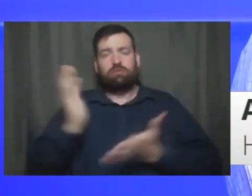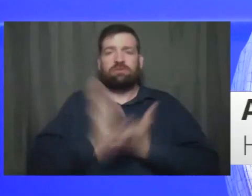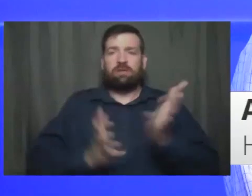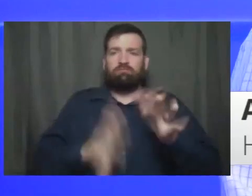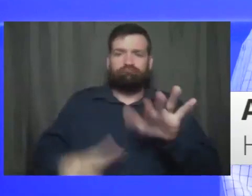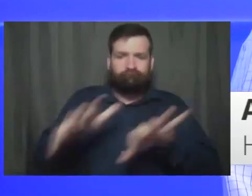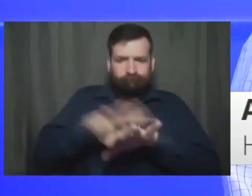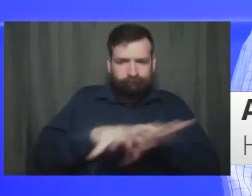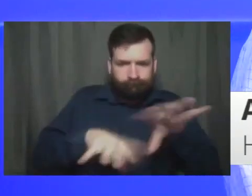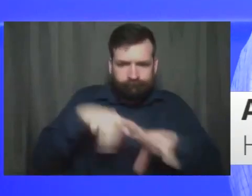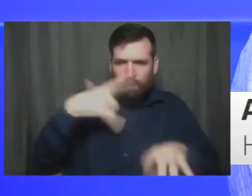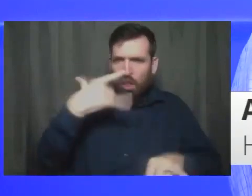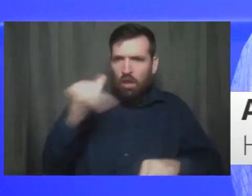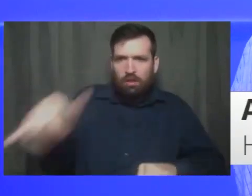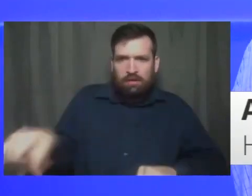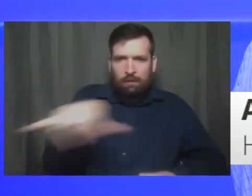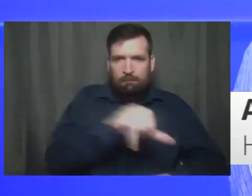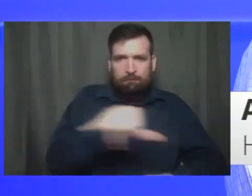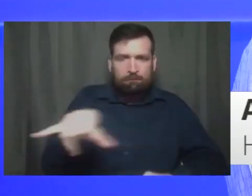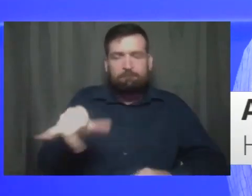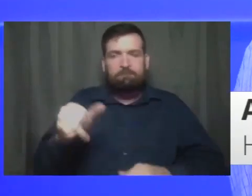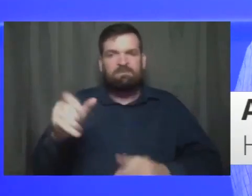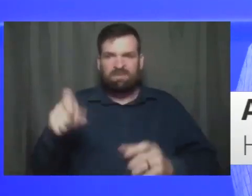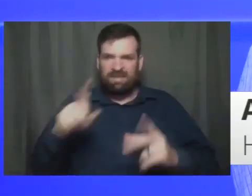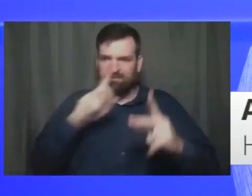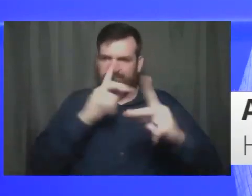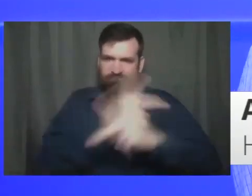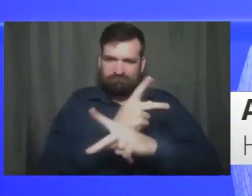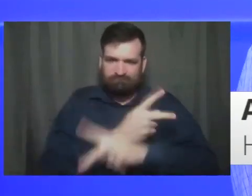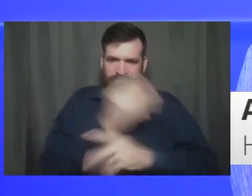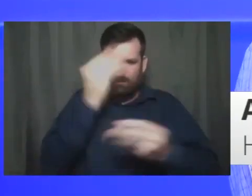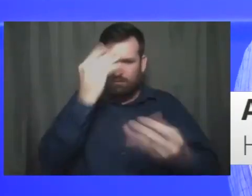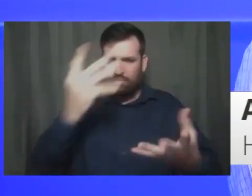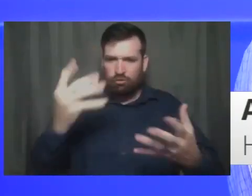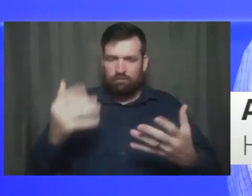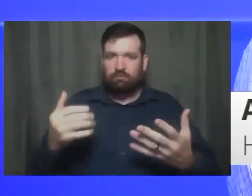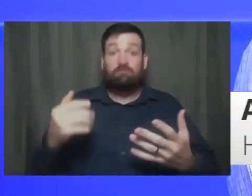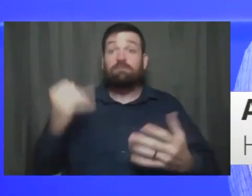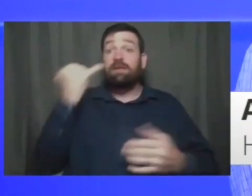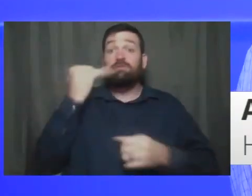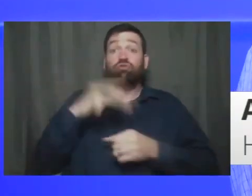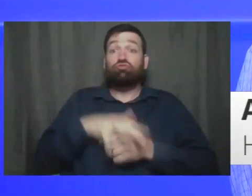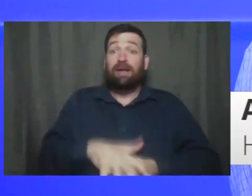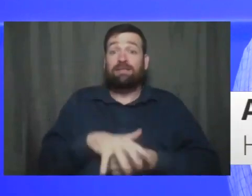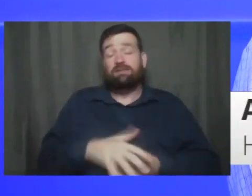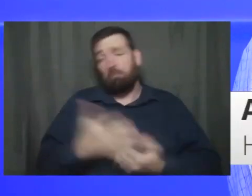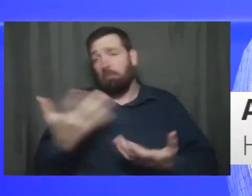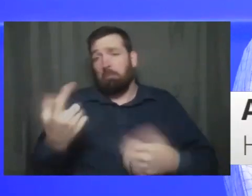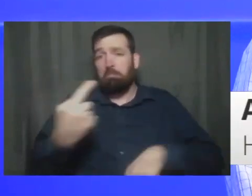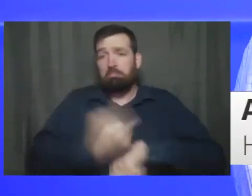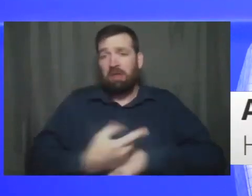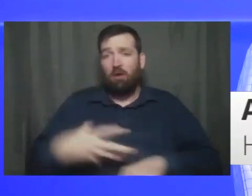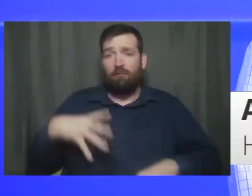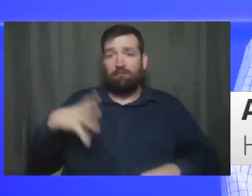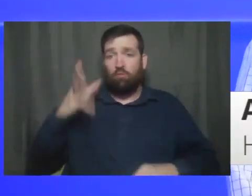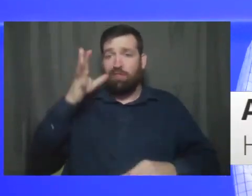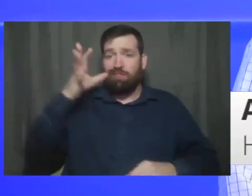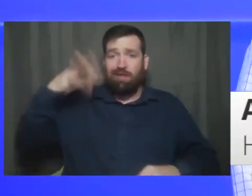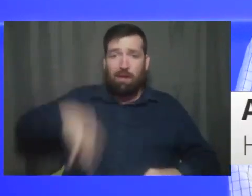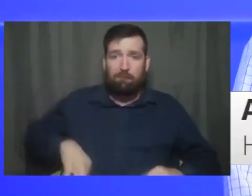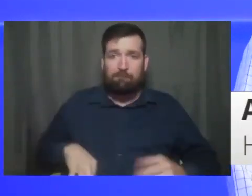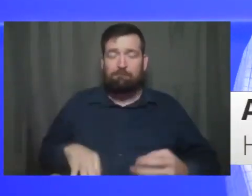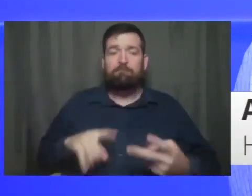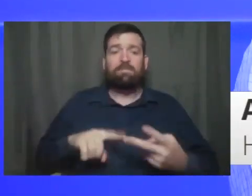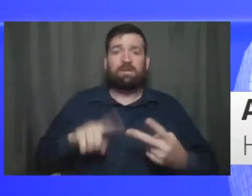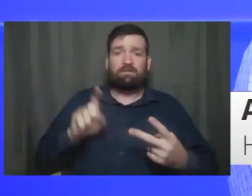actually feeling so that you have information to do something. If you're stressed, maybe you do need the day off, and that helps. Maybe you need to speak up to your boss and